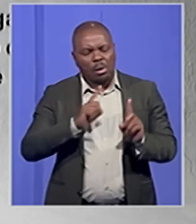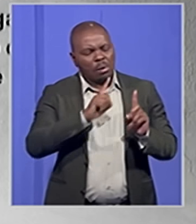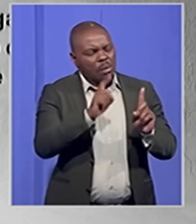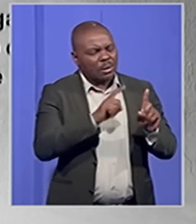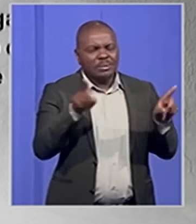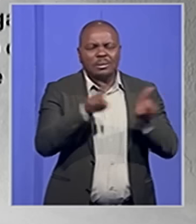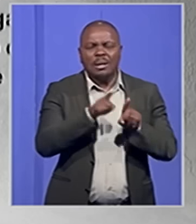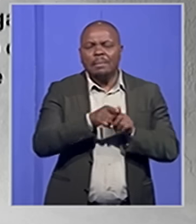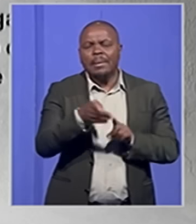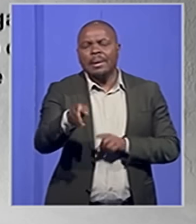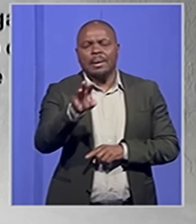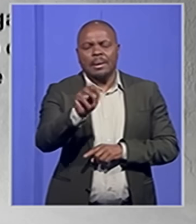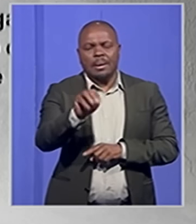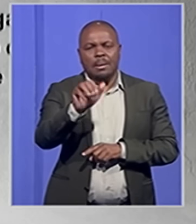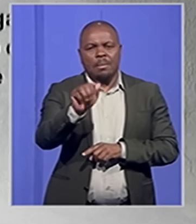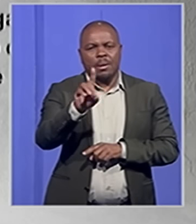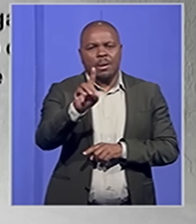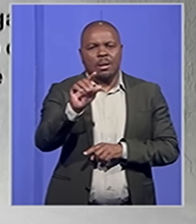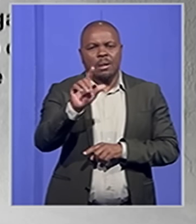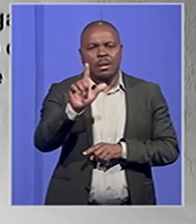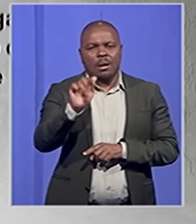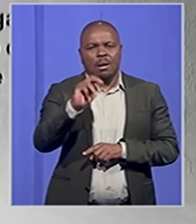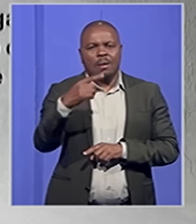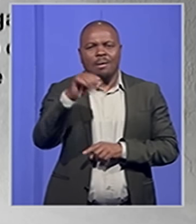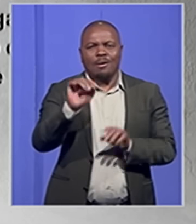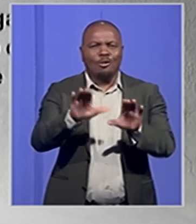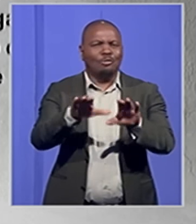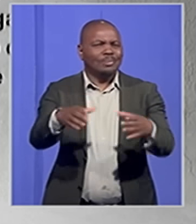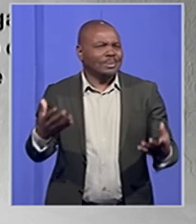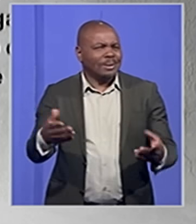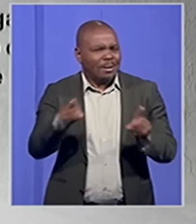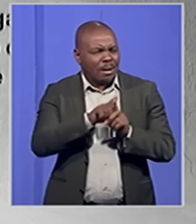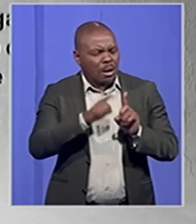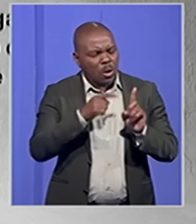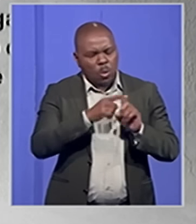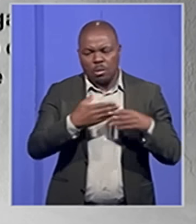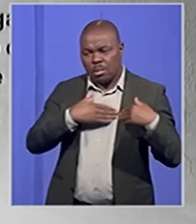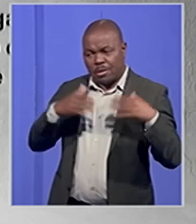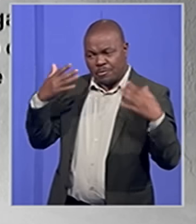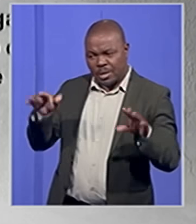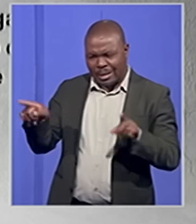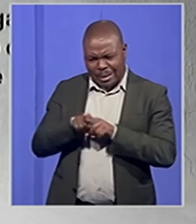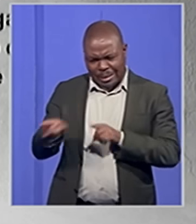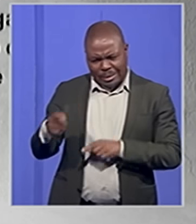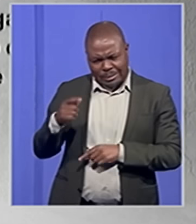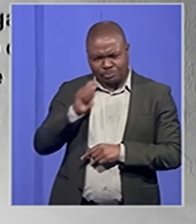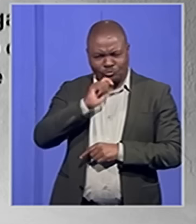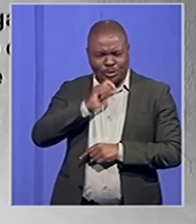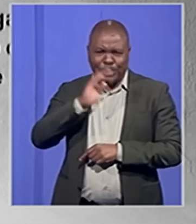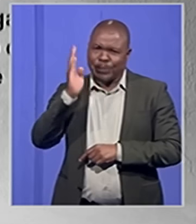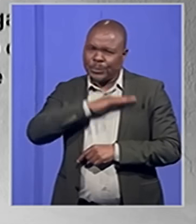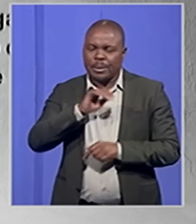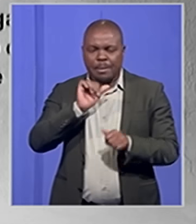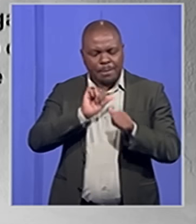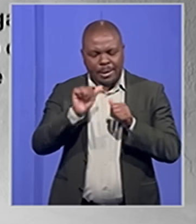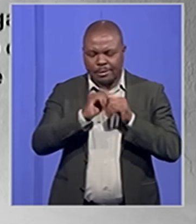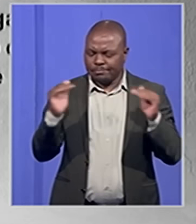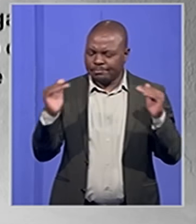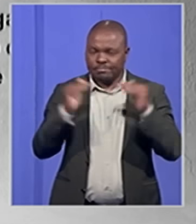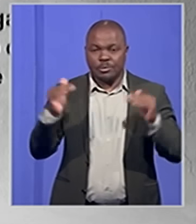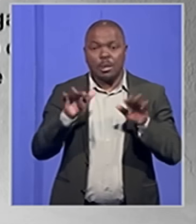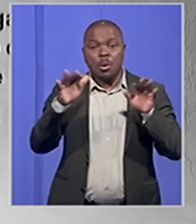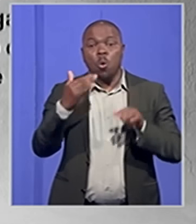tša komišene ya Madlanga. Go bonagala e ka ga ba dumele gabotse ditaba tšeo di boletšwego ke Mkhwanazi toka ga e phethagale batho bao ba